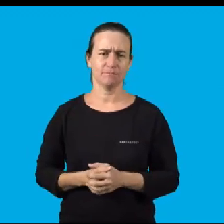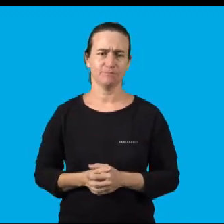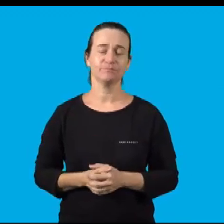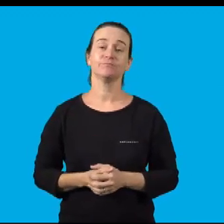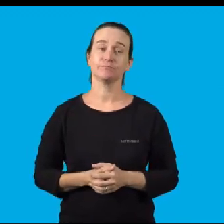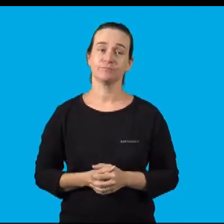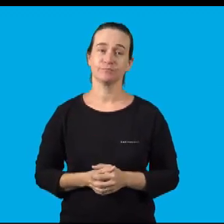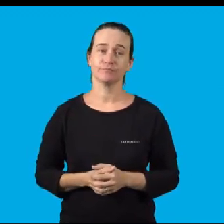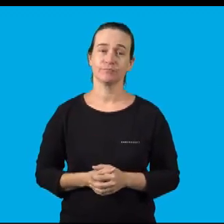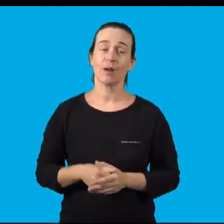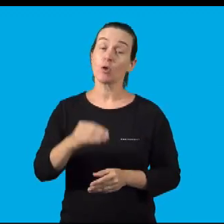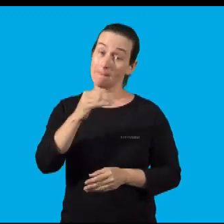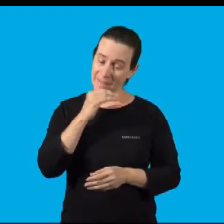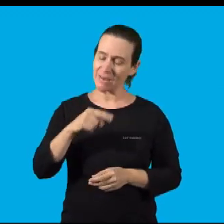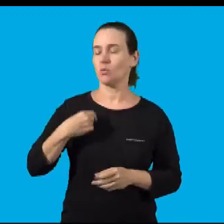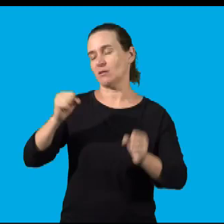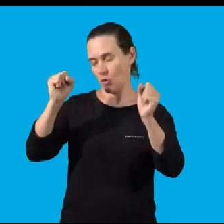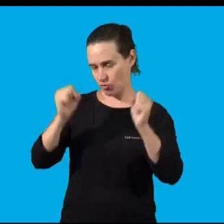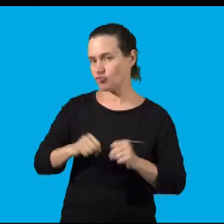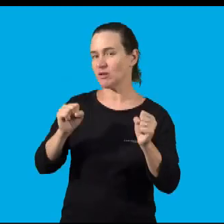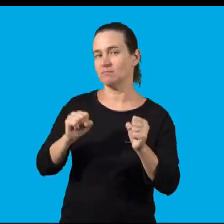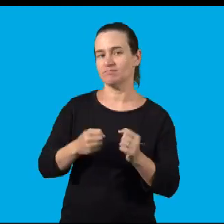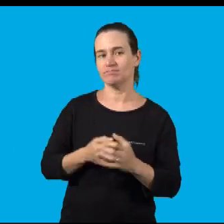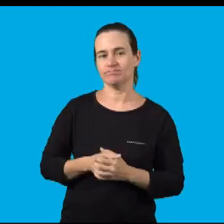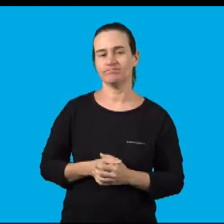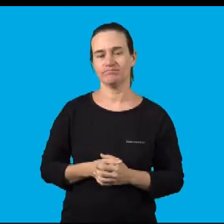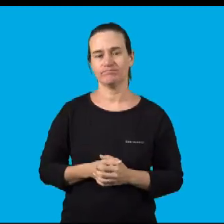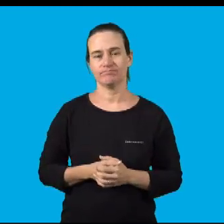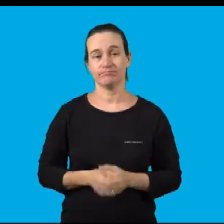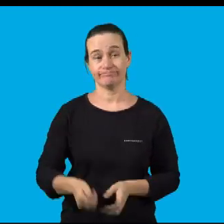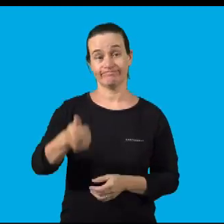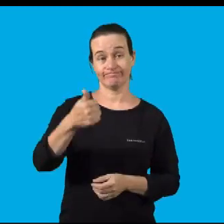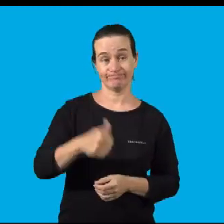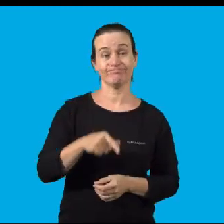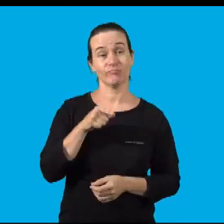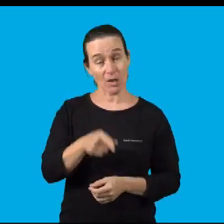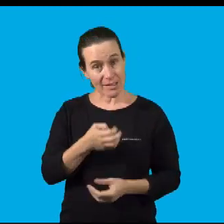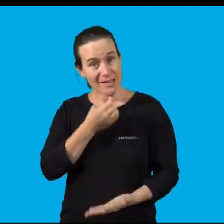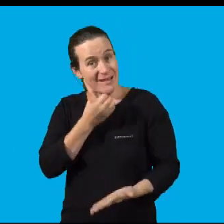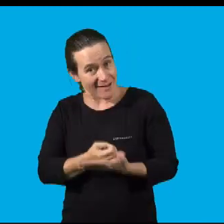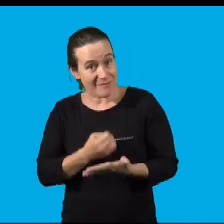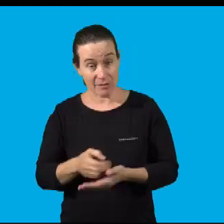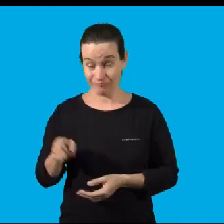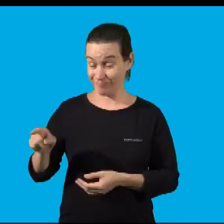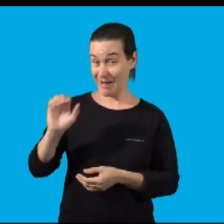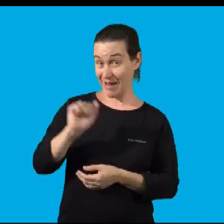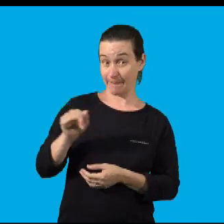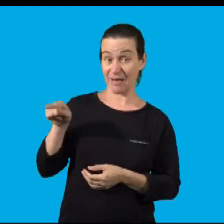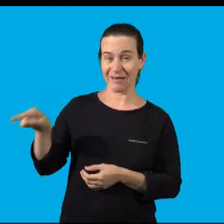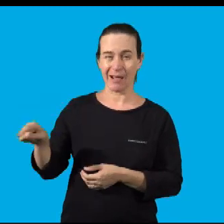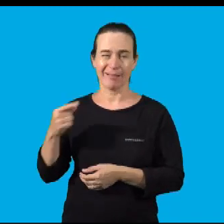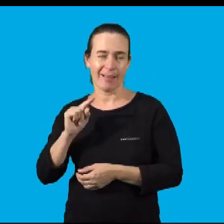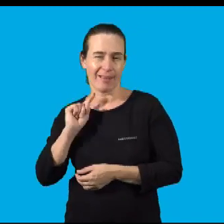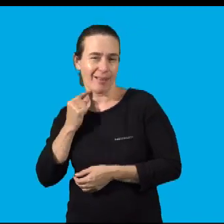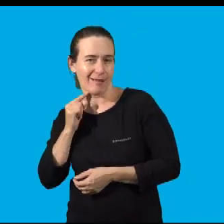so once again, we are going to agree with this statement. This is evident in Abigail's manipulation, our first